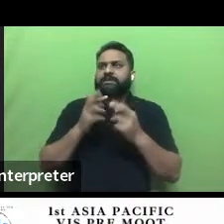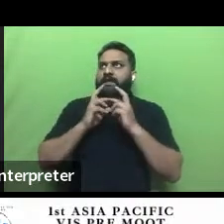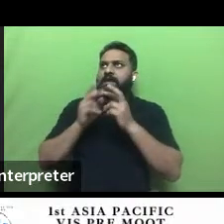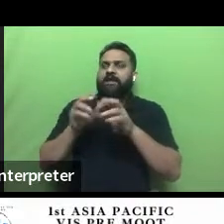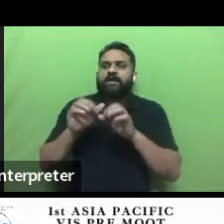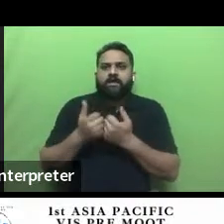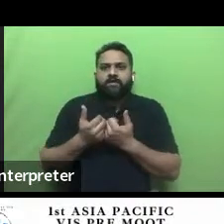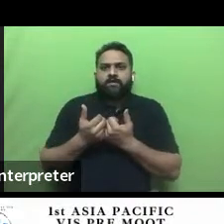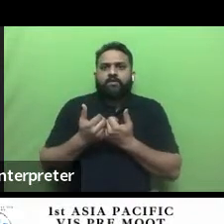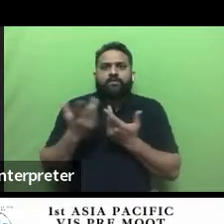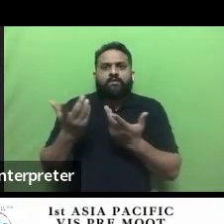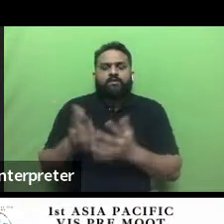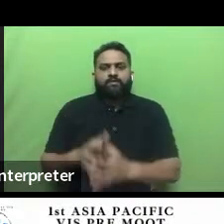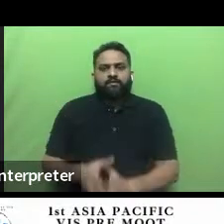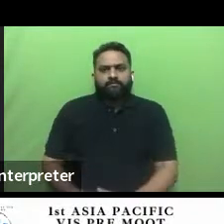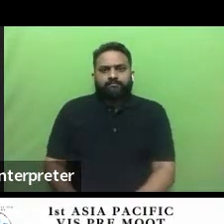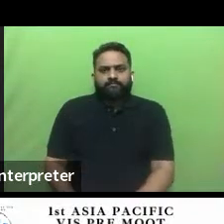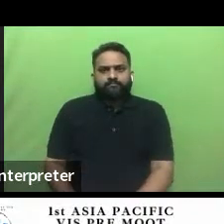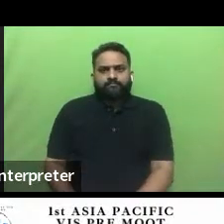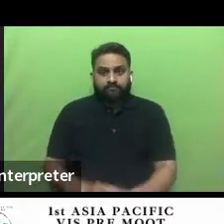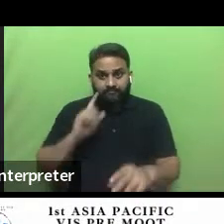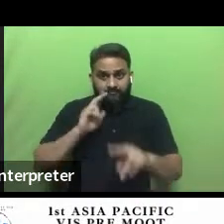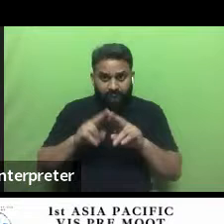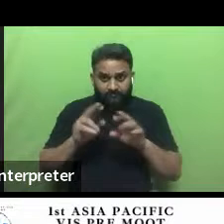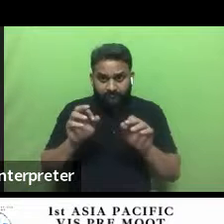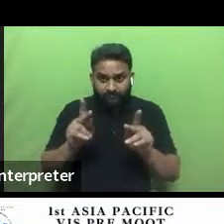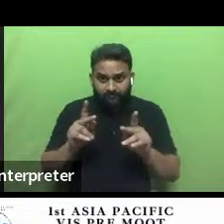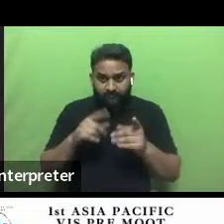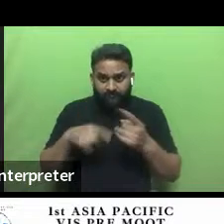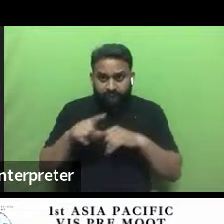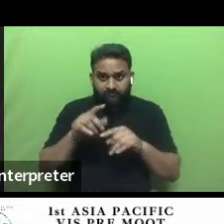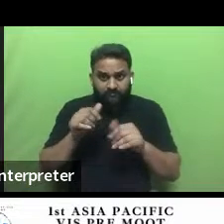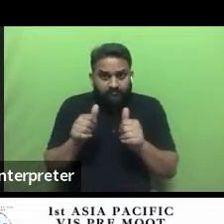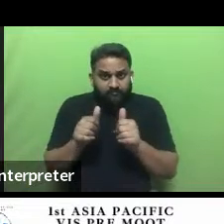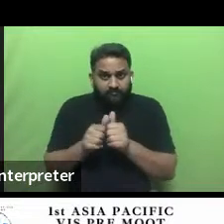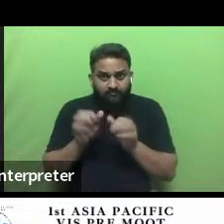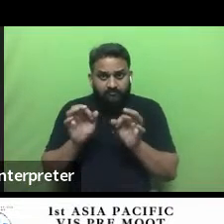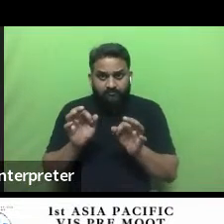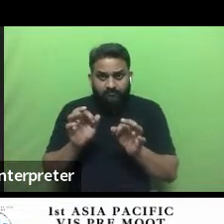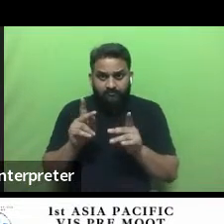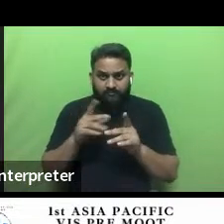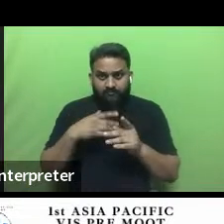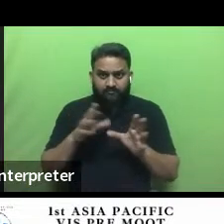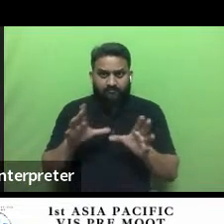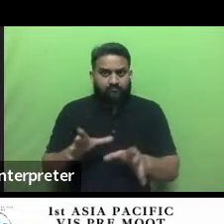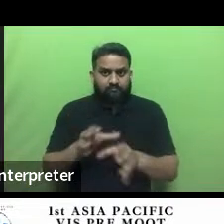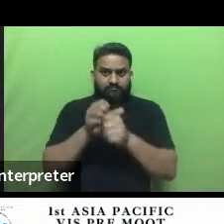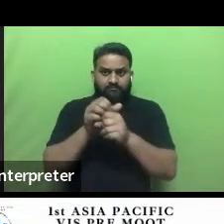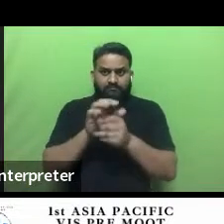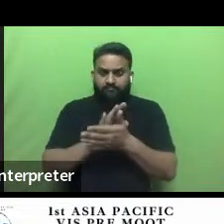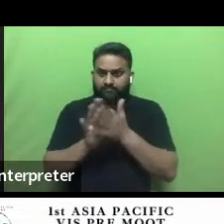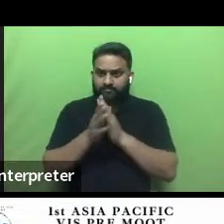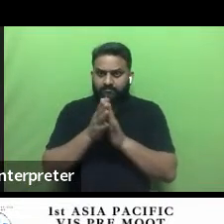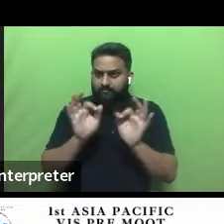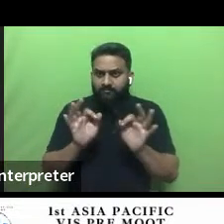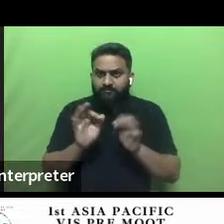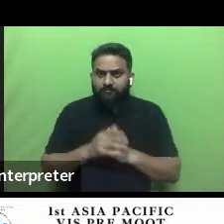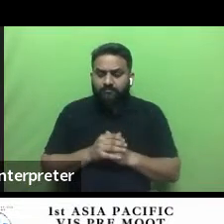the claimant. If I can be of no further assistance to this tribunal, I will now conclude and summarize.